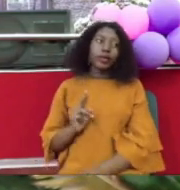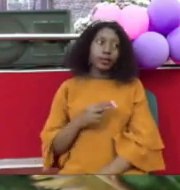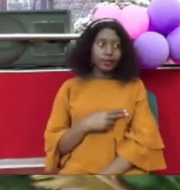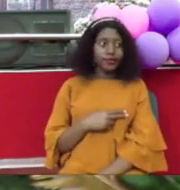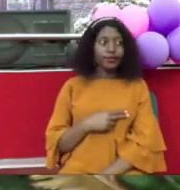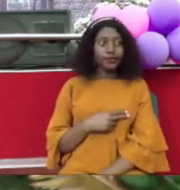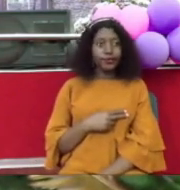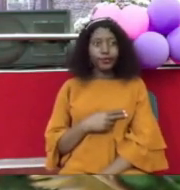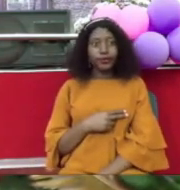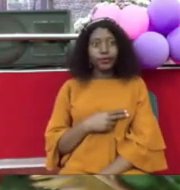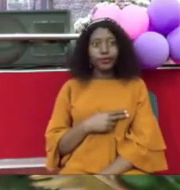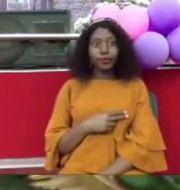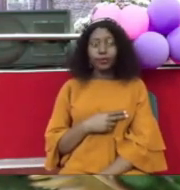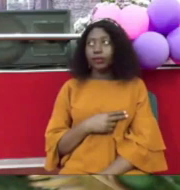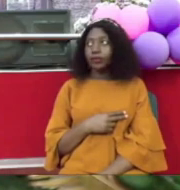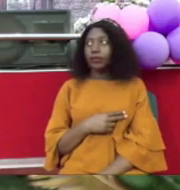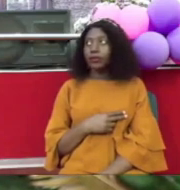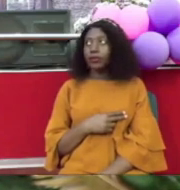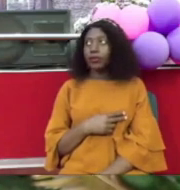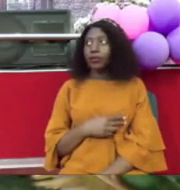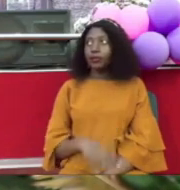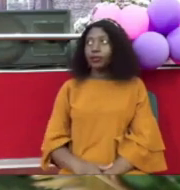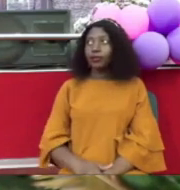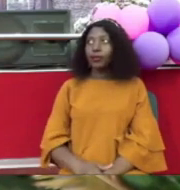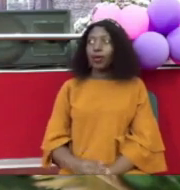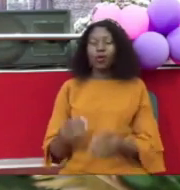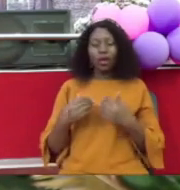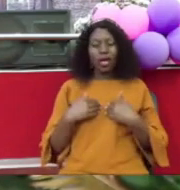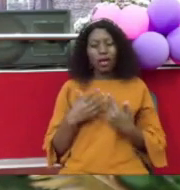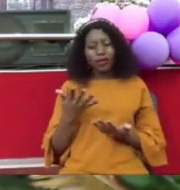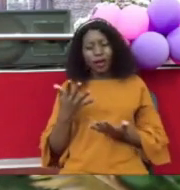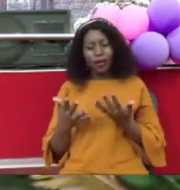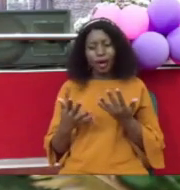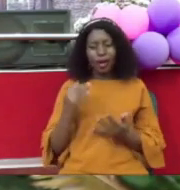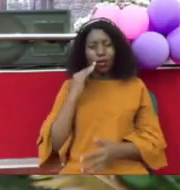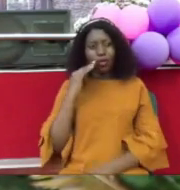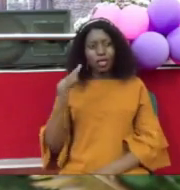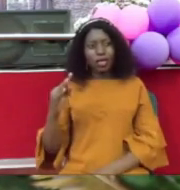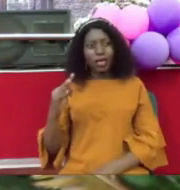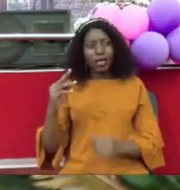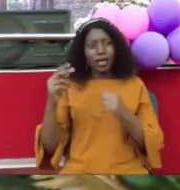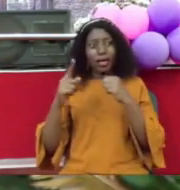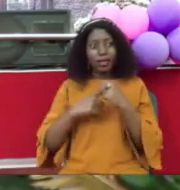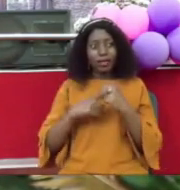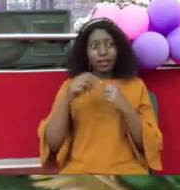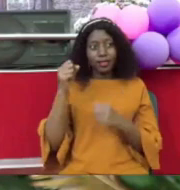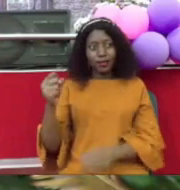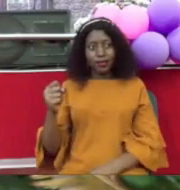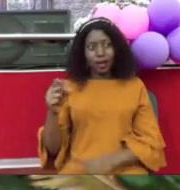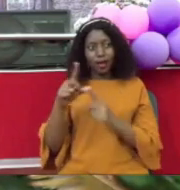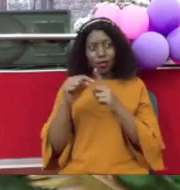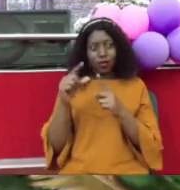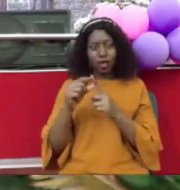this around 365 fear notes in the Bible. Ya kwamba usiogope imeandikwa mara 365